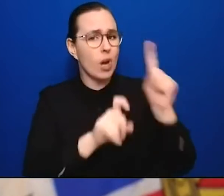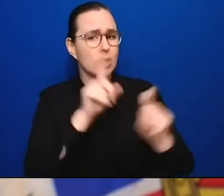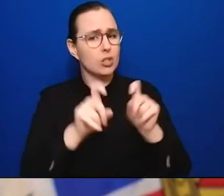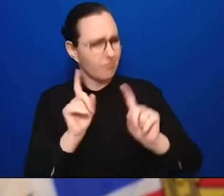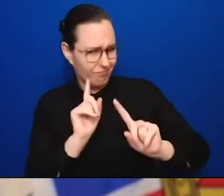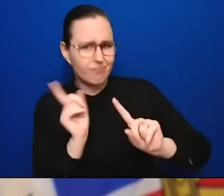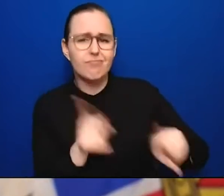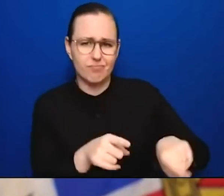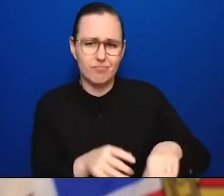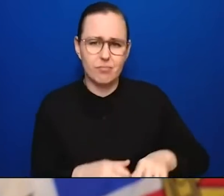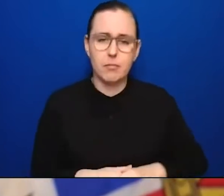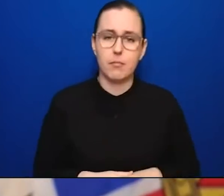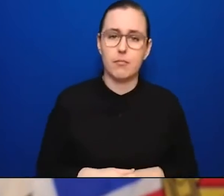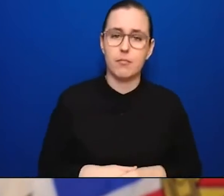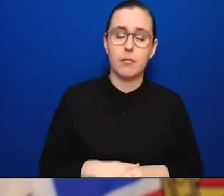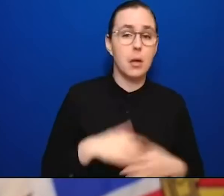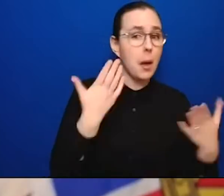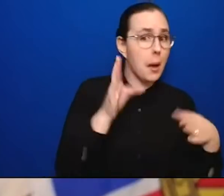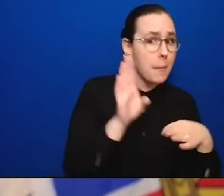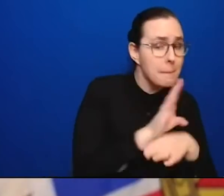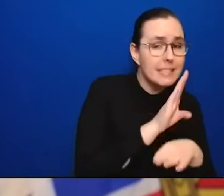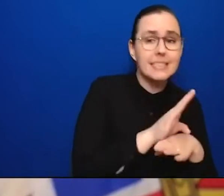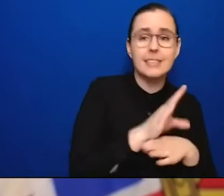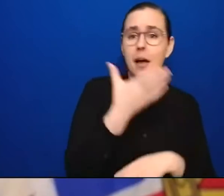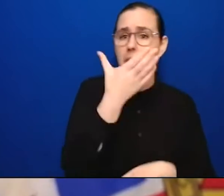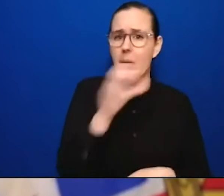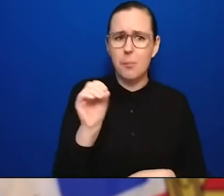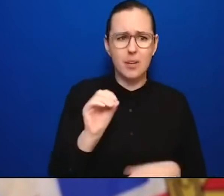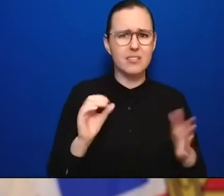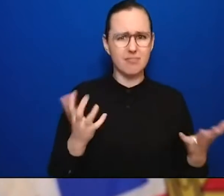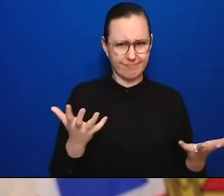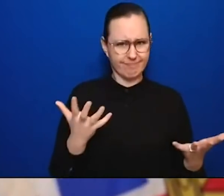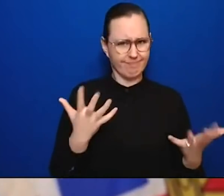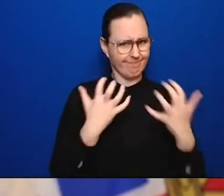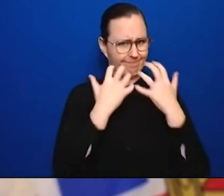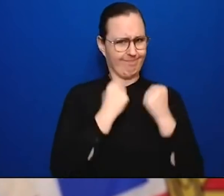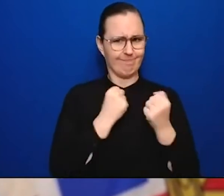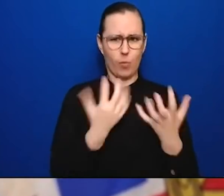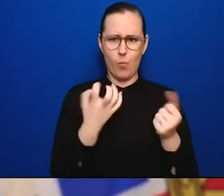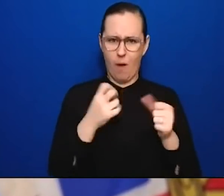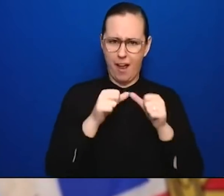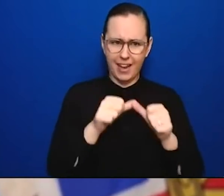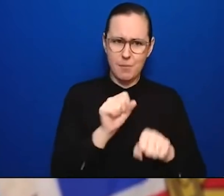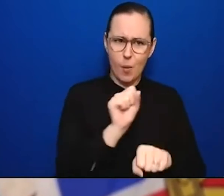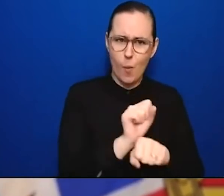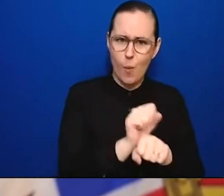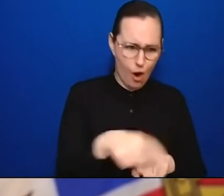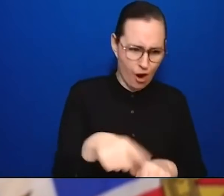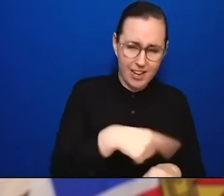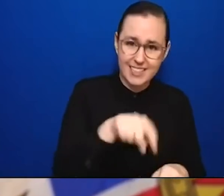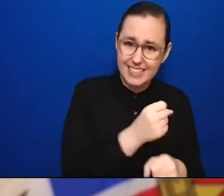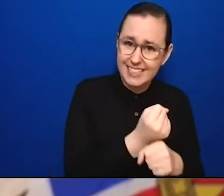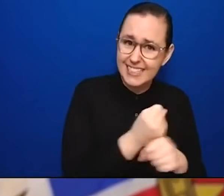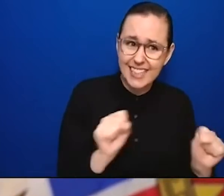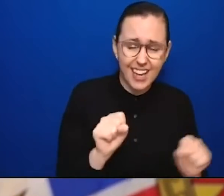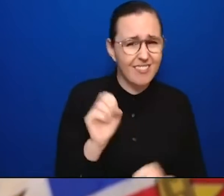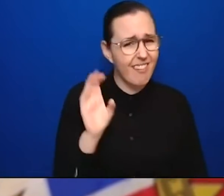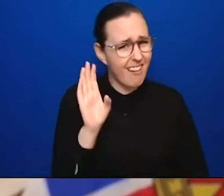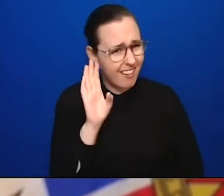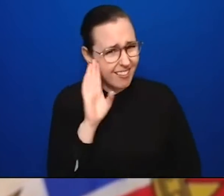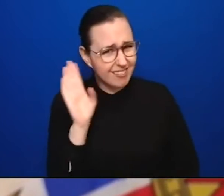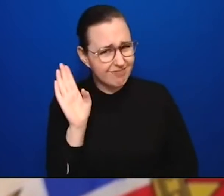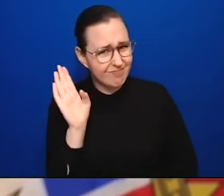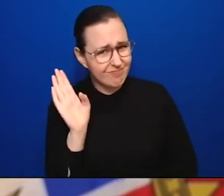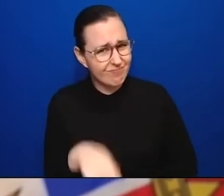stepped up without hesitation, and many have continued all of the measures from their COVID-19 safety plans from the previous